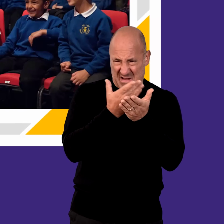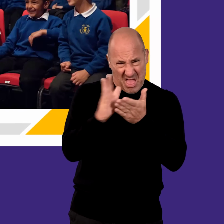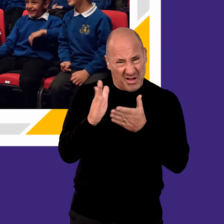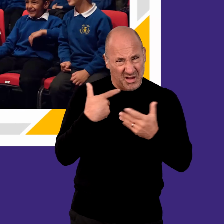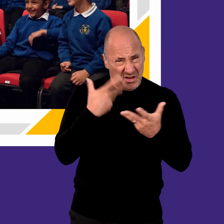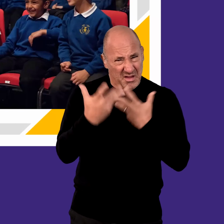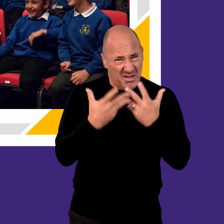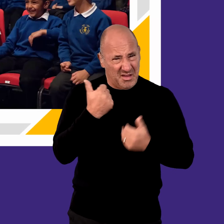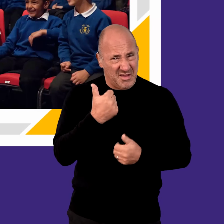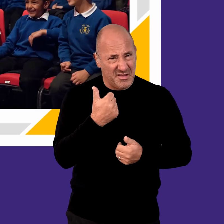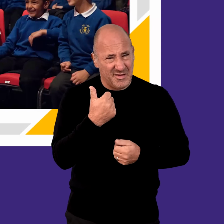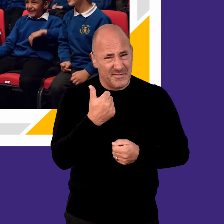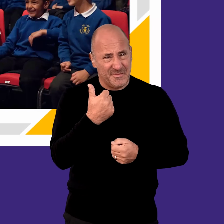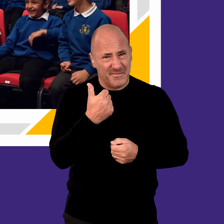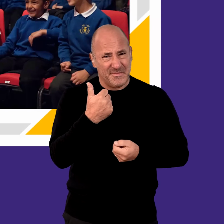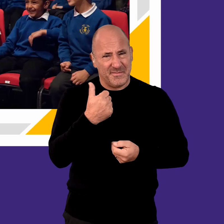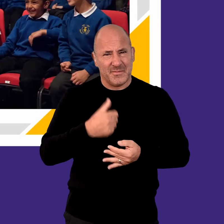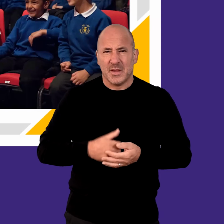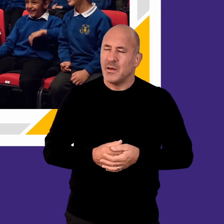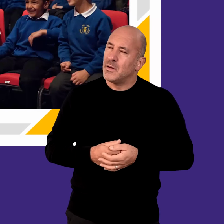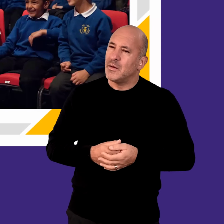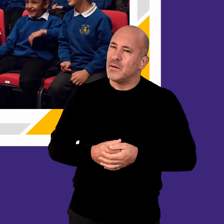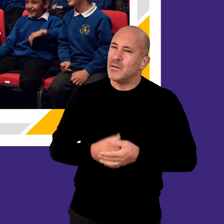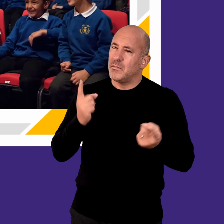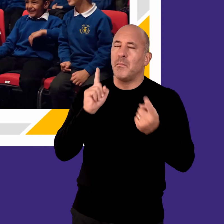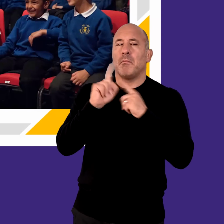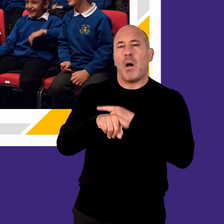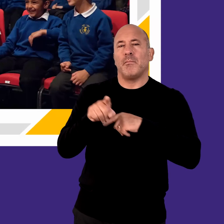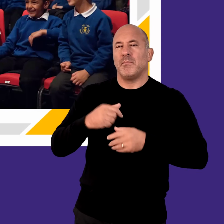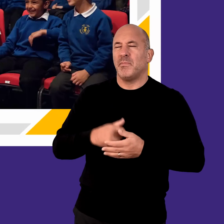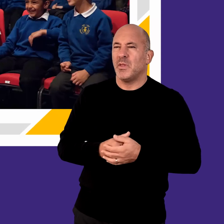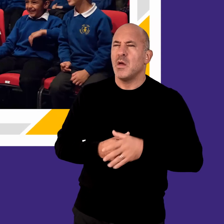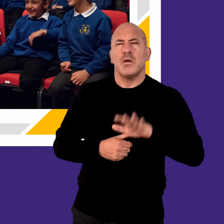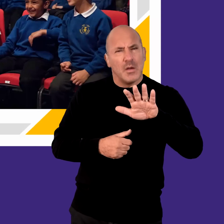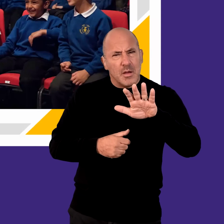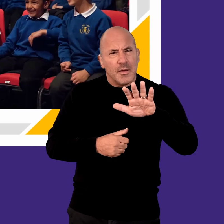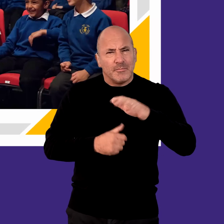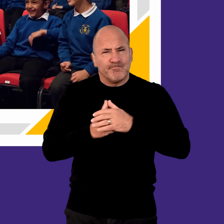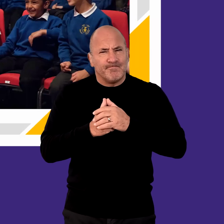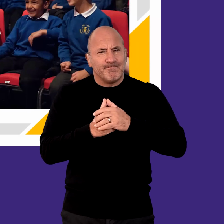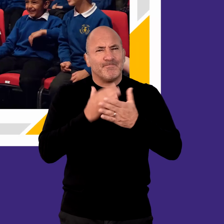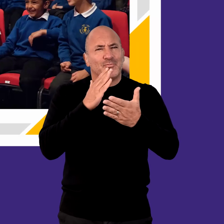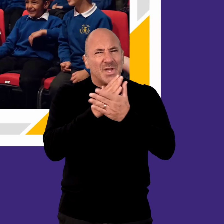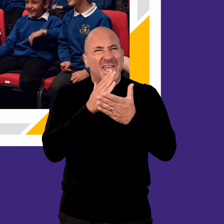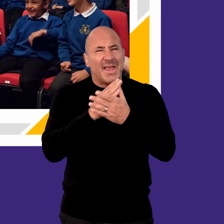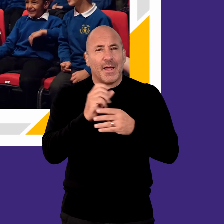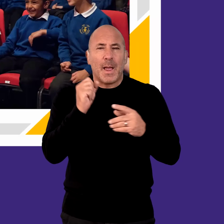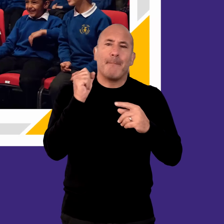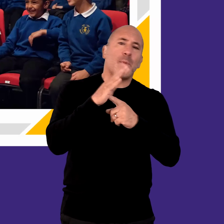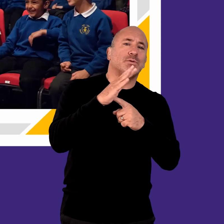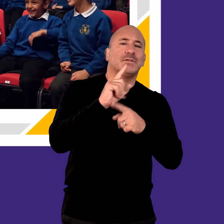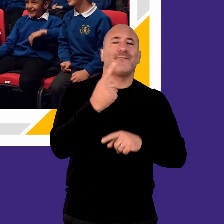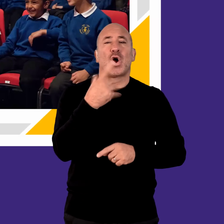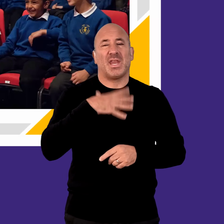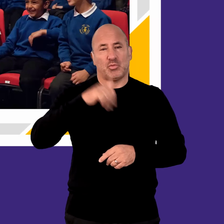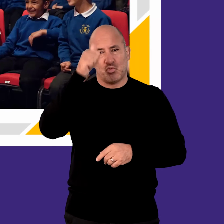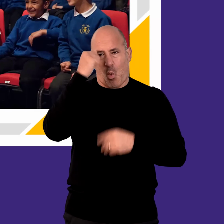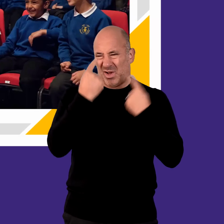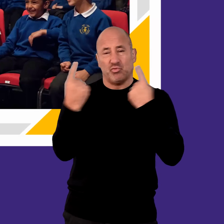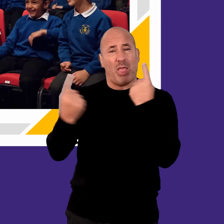operate like this collectively, if that makes sense? Yeah, I suppose the principle of getting to know each